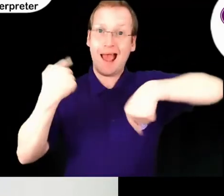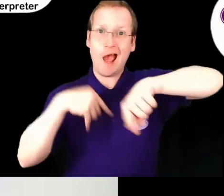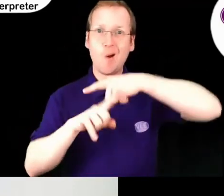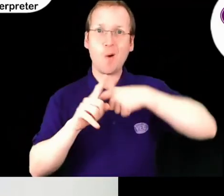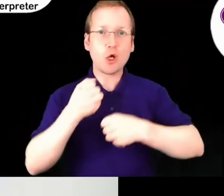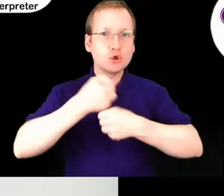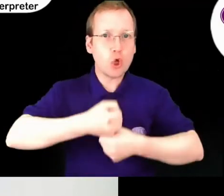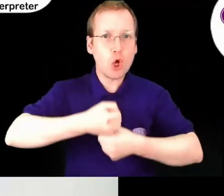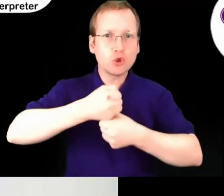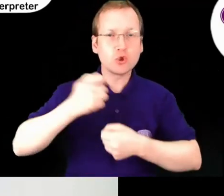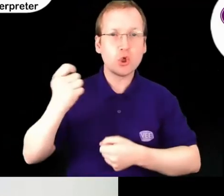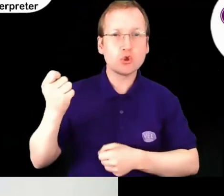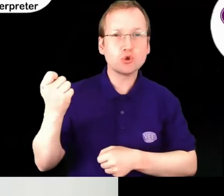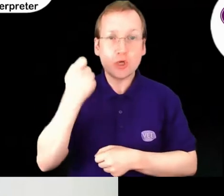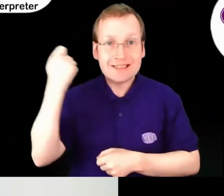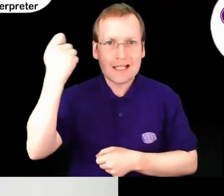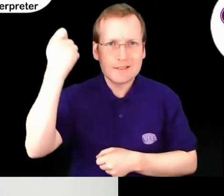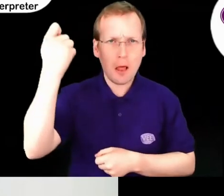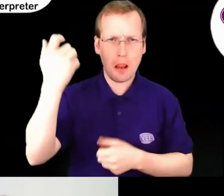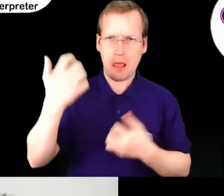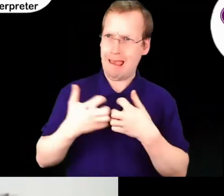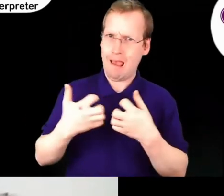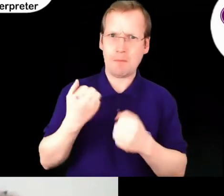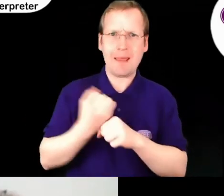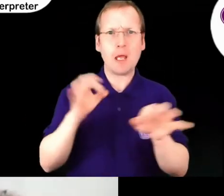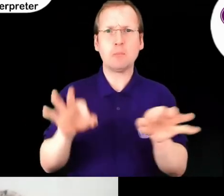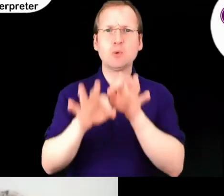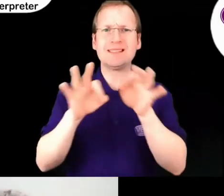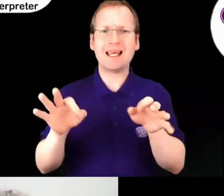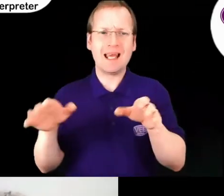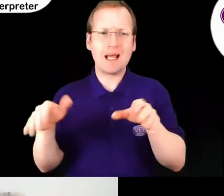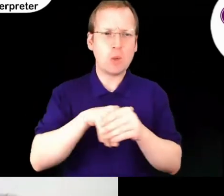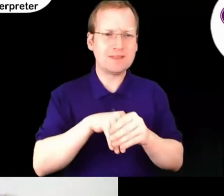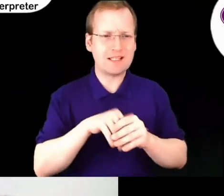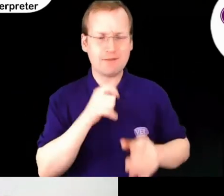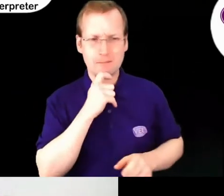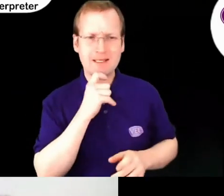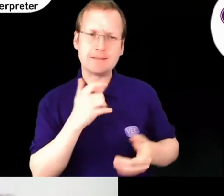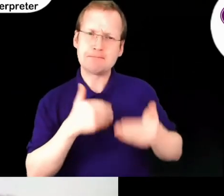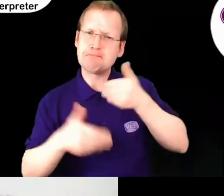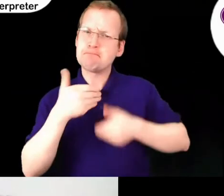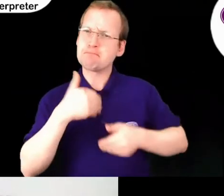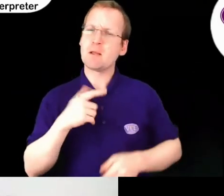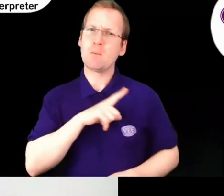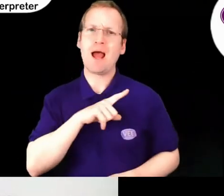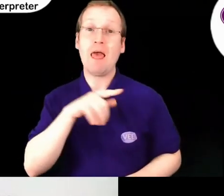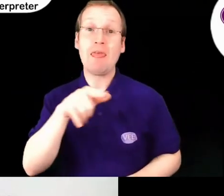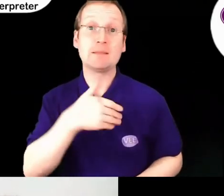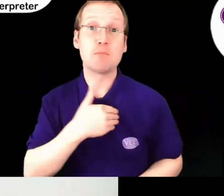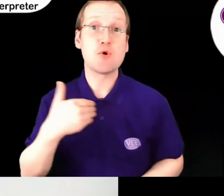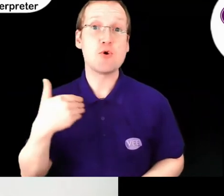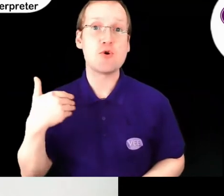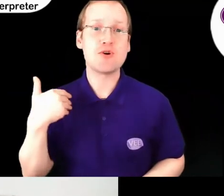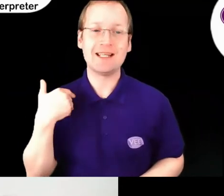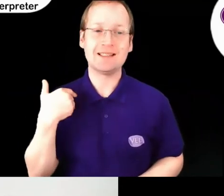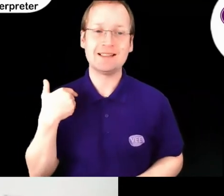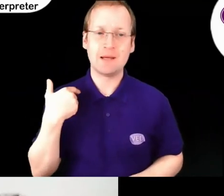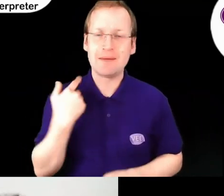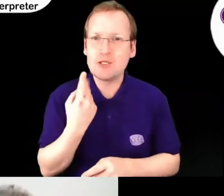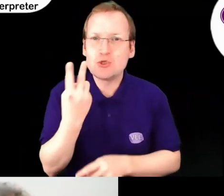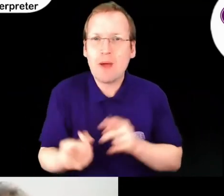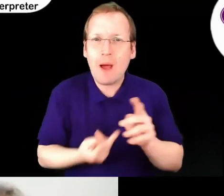accessible and inclusive. I'm smiling a wee bit because this morning I was dealing with this for 2 hours